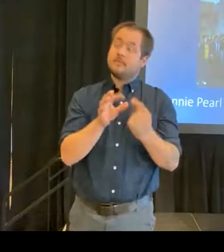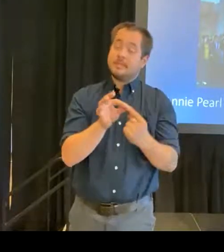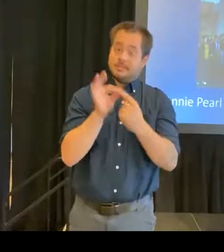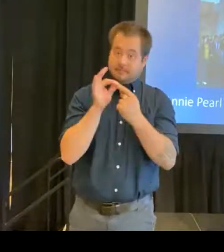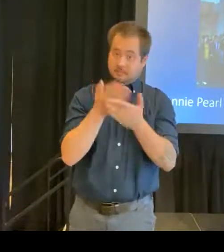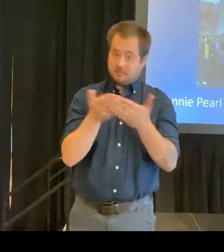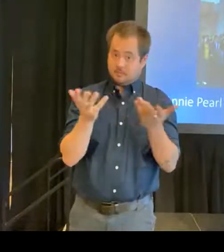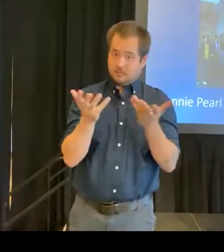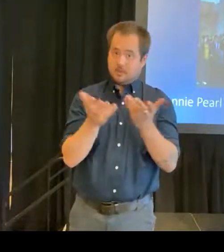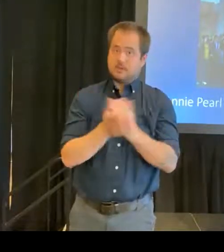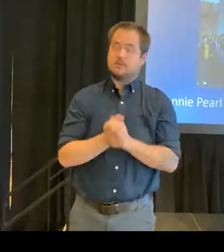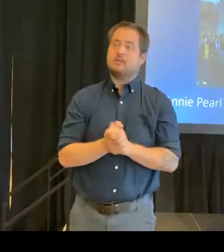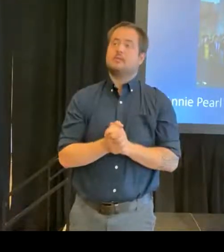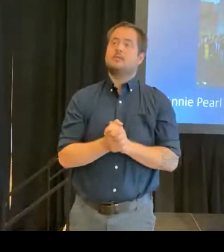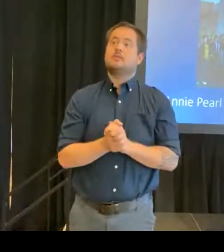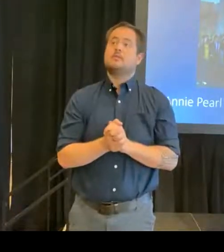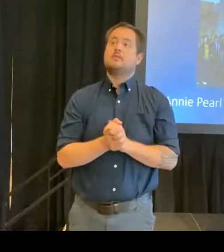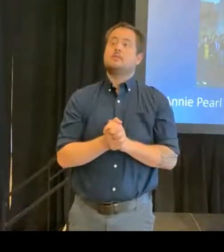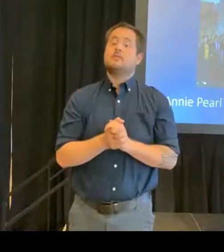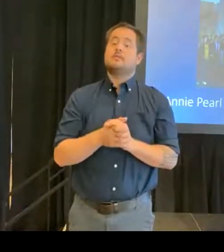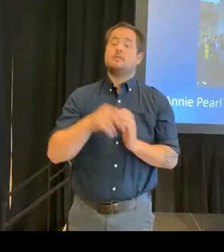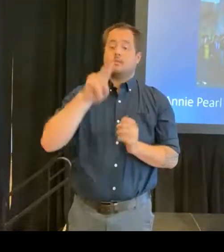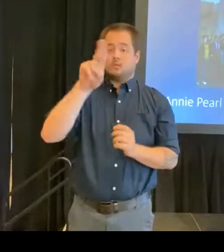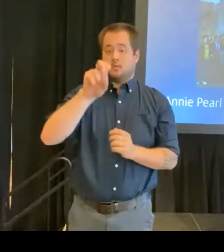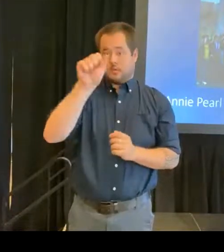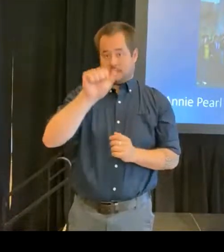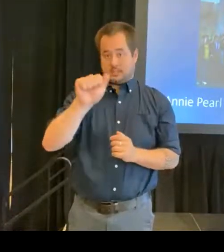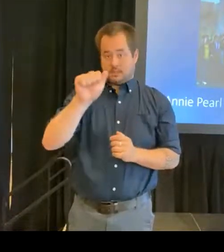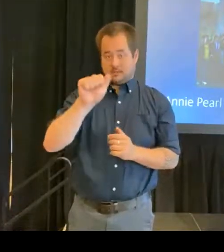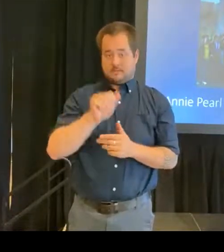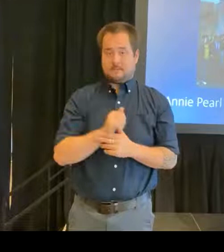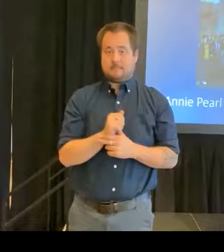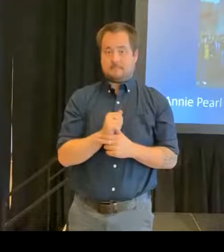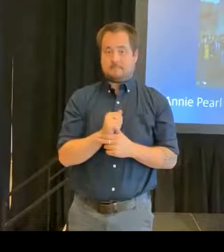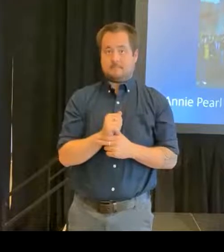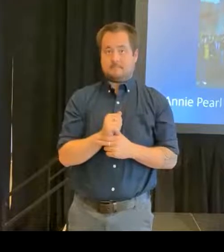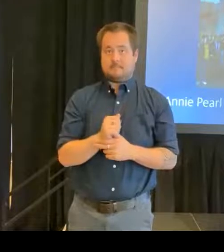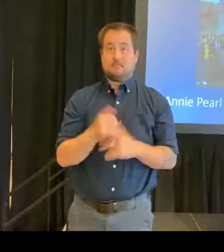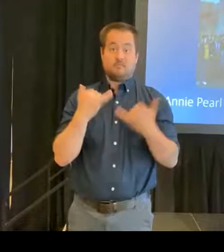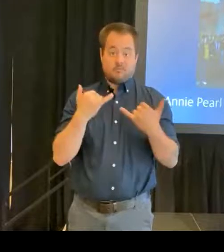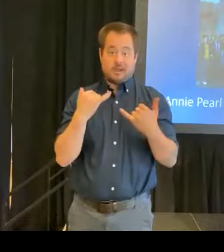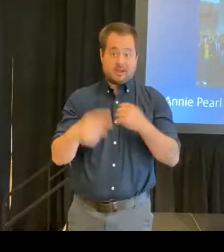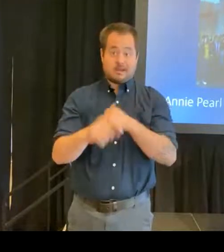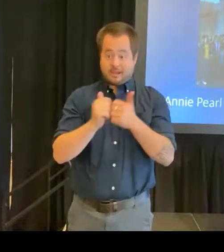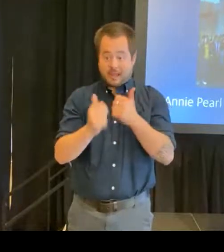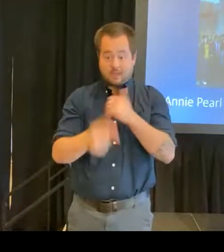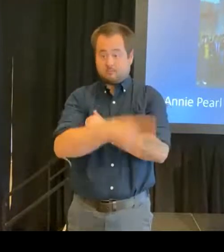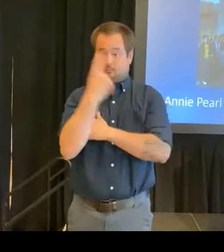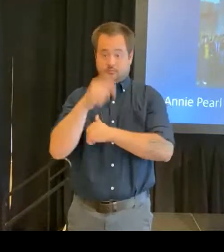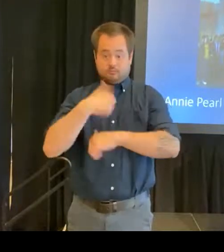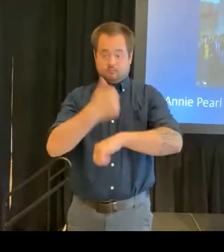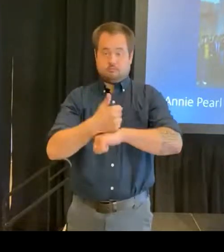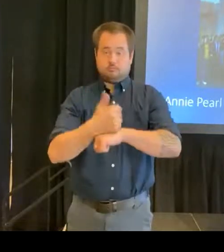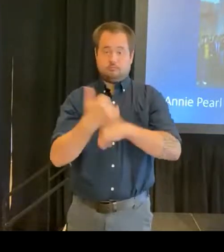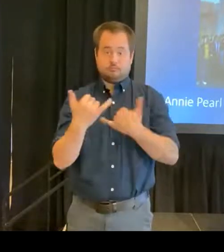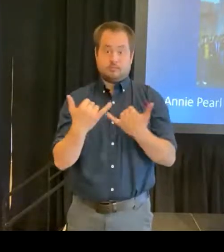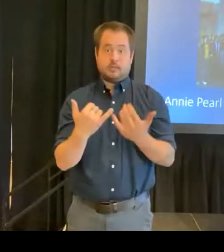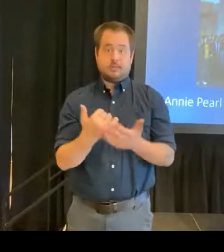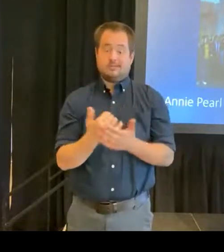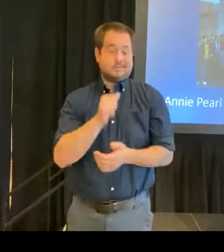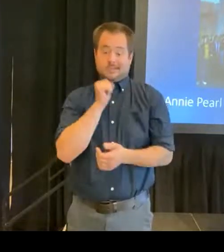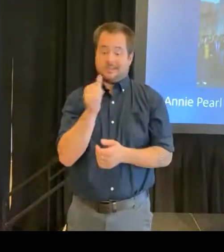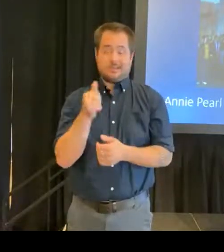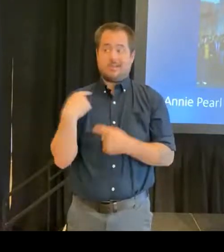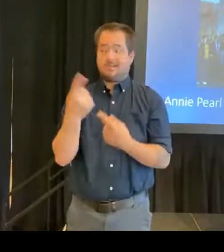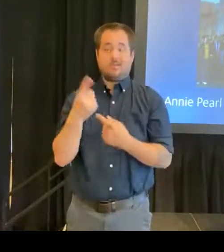thing is that the United States, as it's currently set up, wasn't always the United